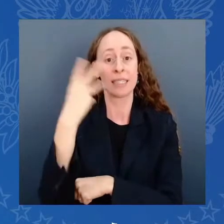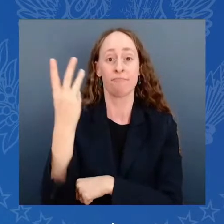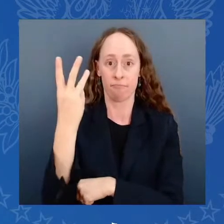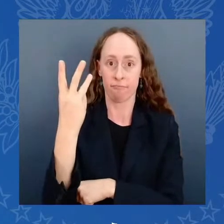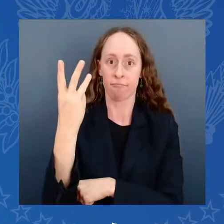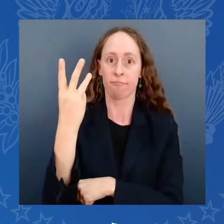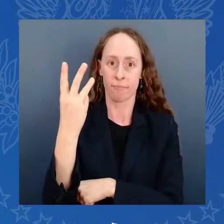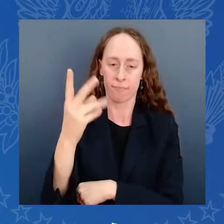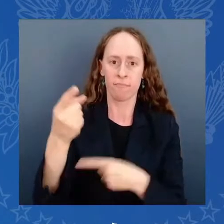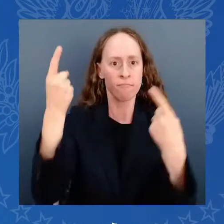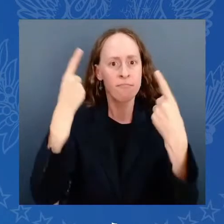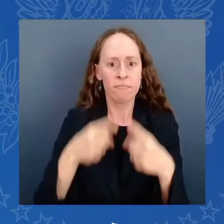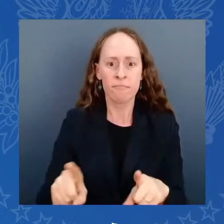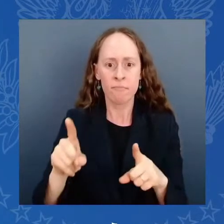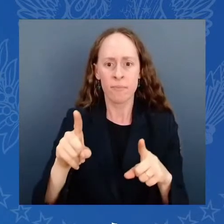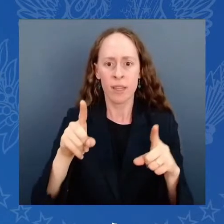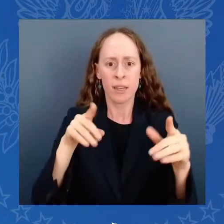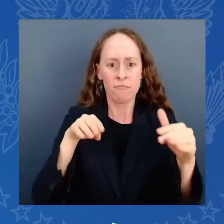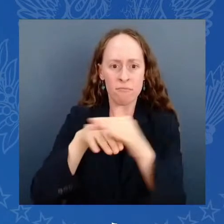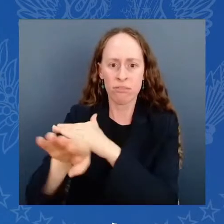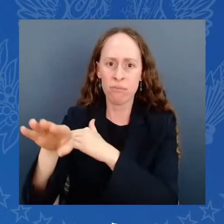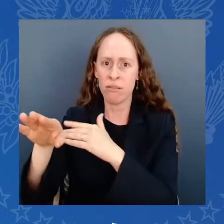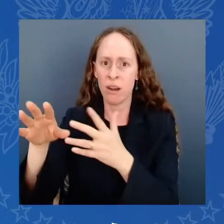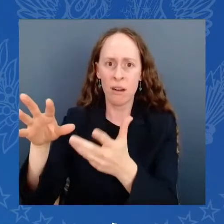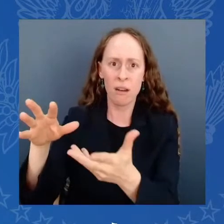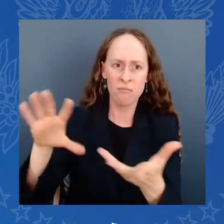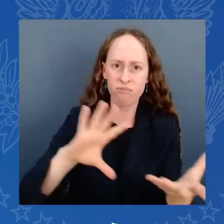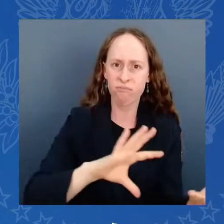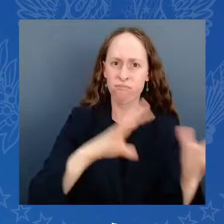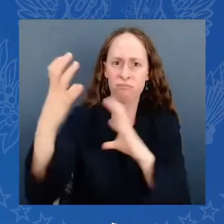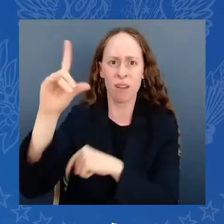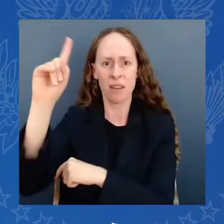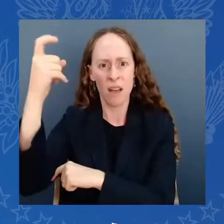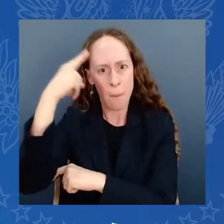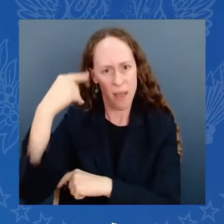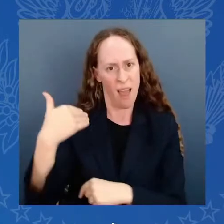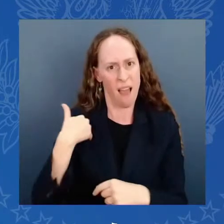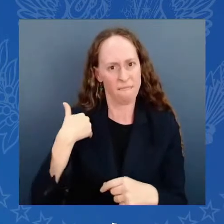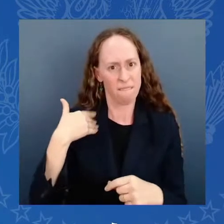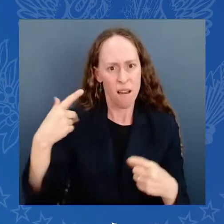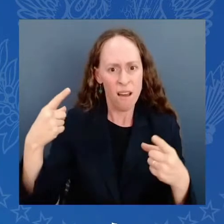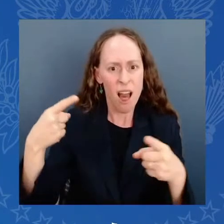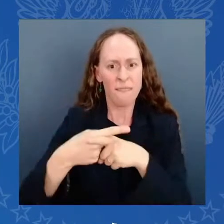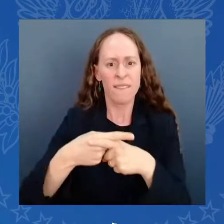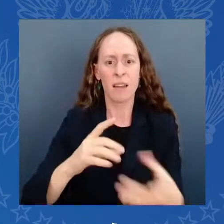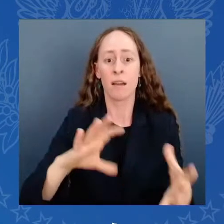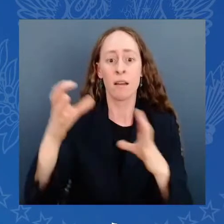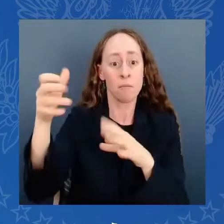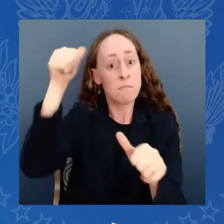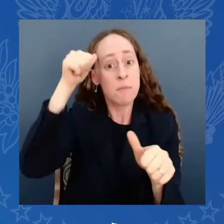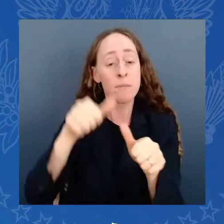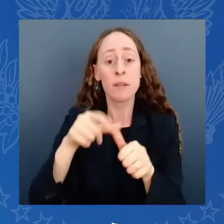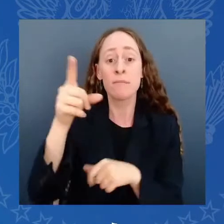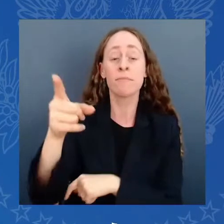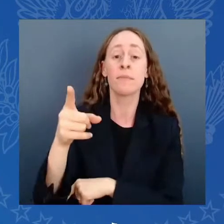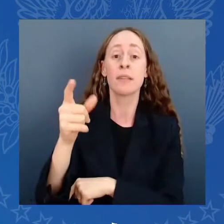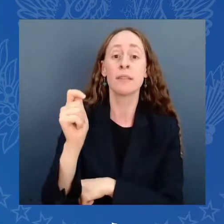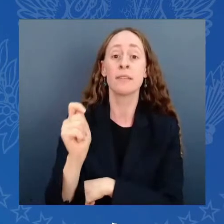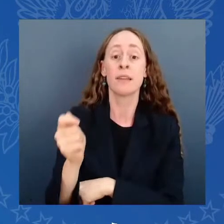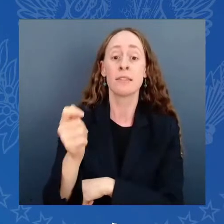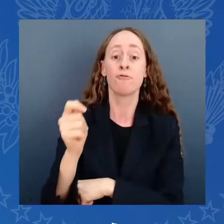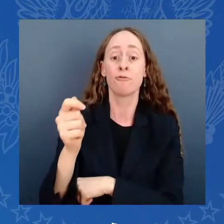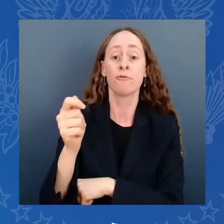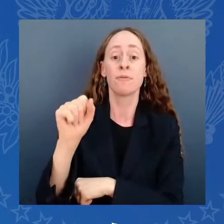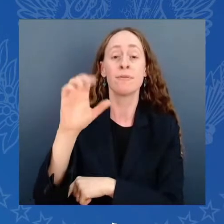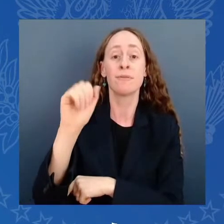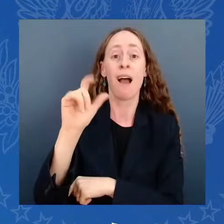itself. Do you all remember when Justice Scalia died in February of 2016? And the Republicans